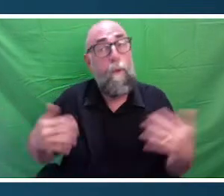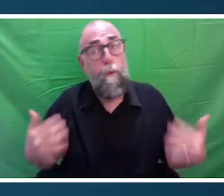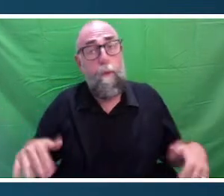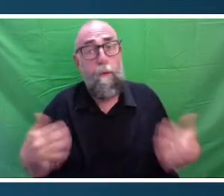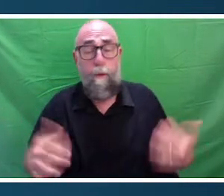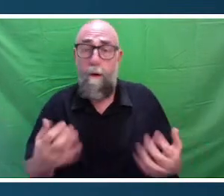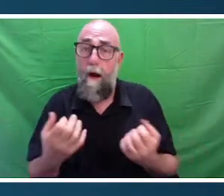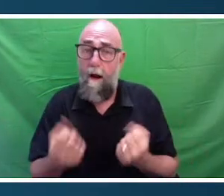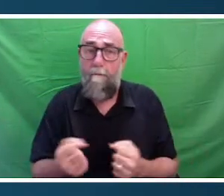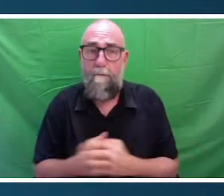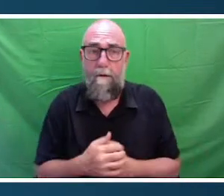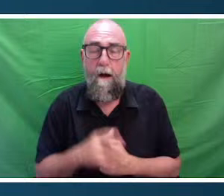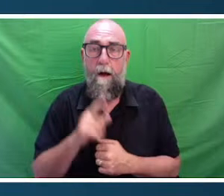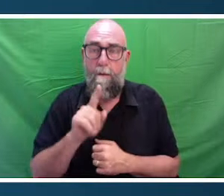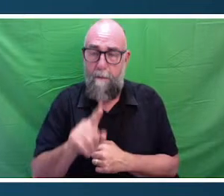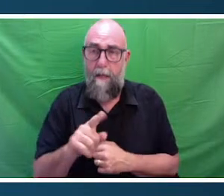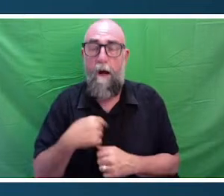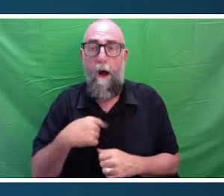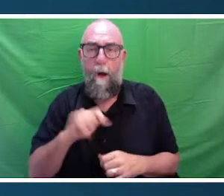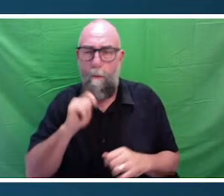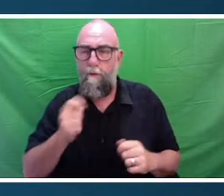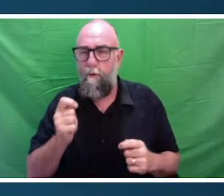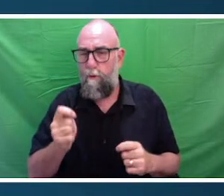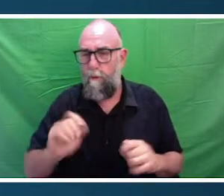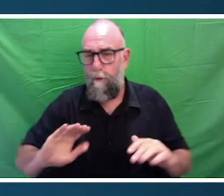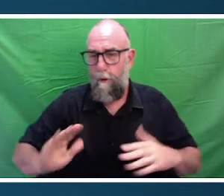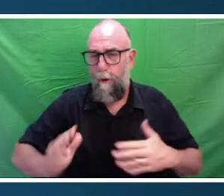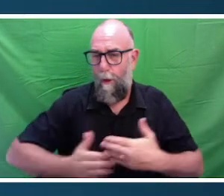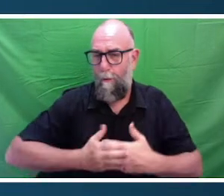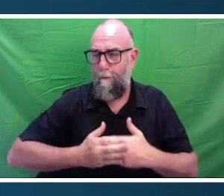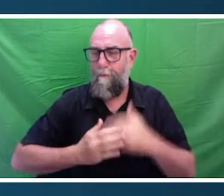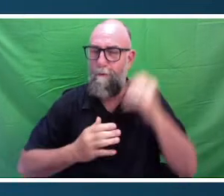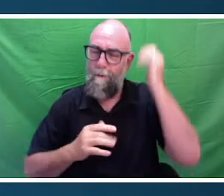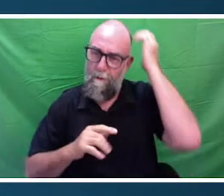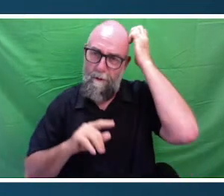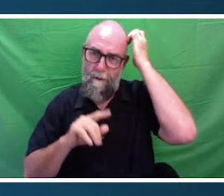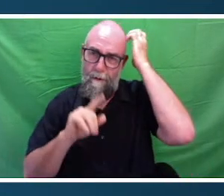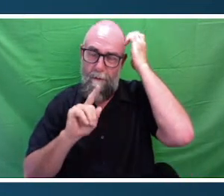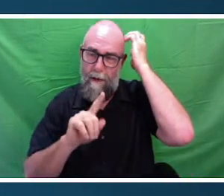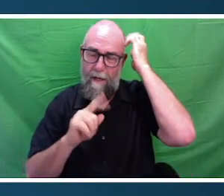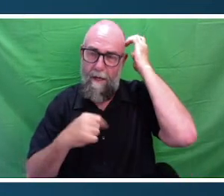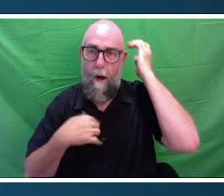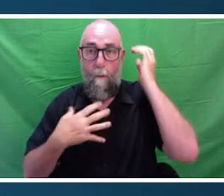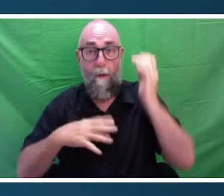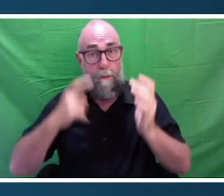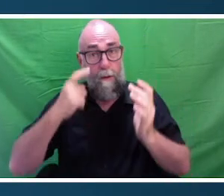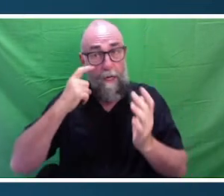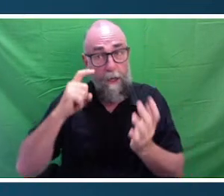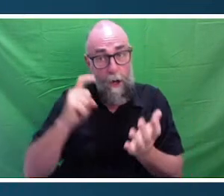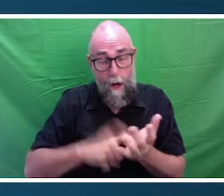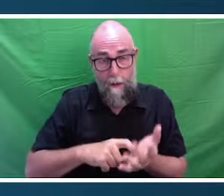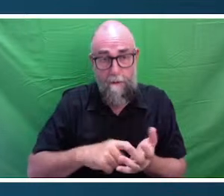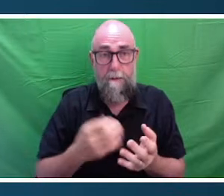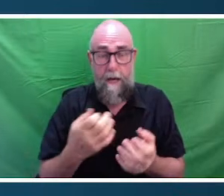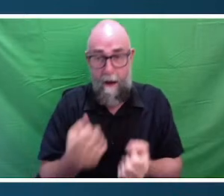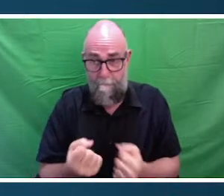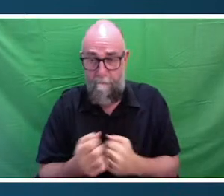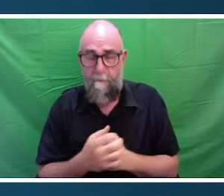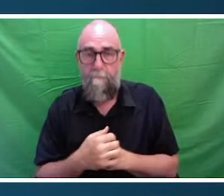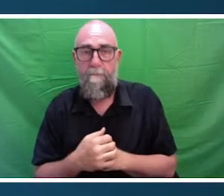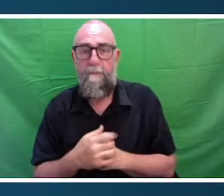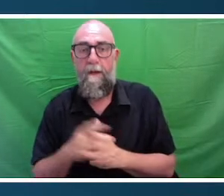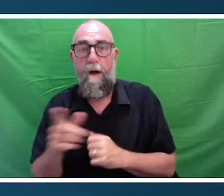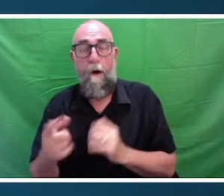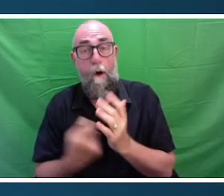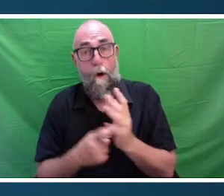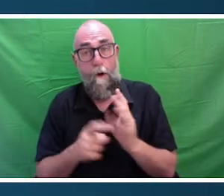Before I close, I want to raise a few caveats that we all want to acknowledge from our study. So as Brian mentioned from the beginning,